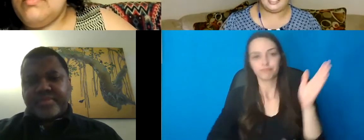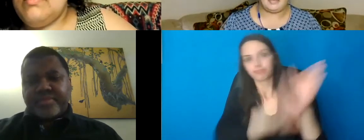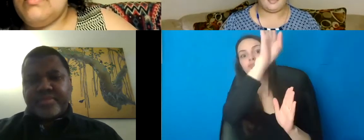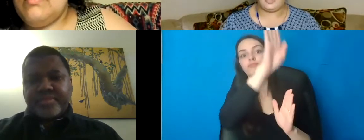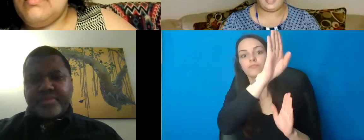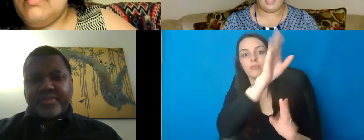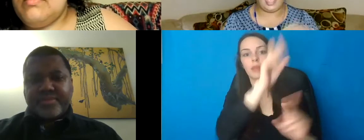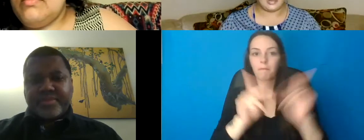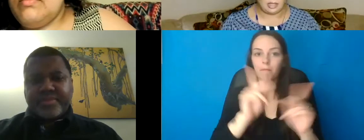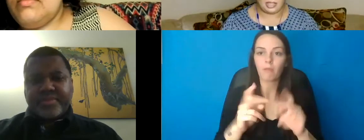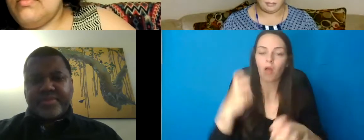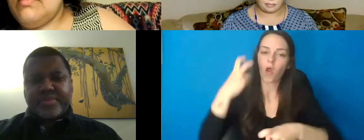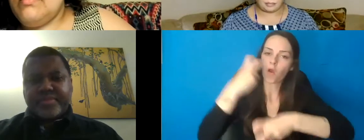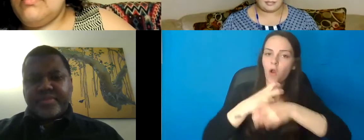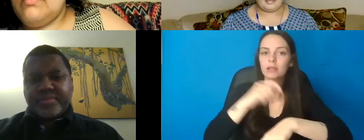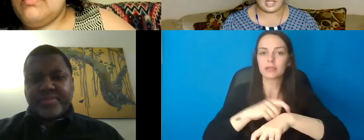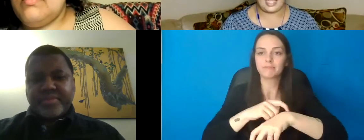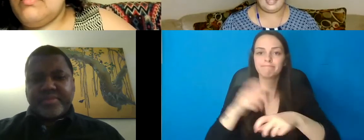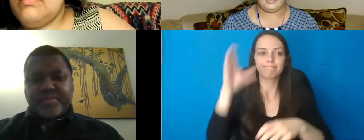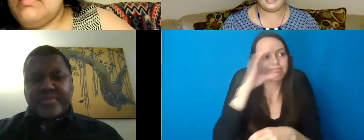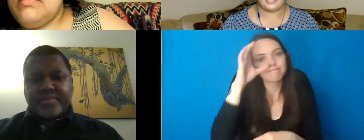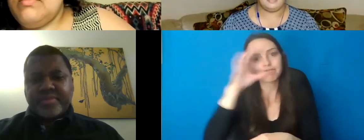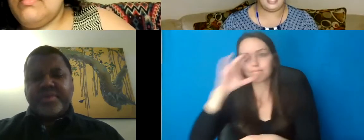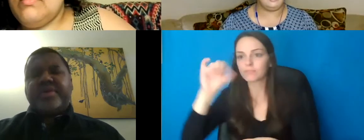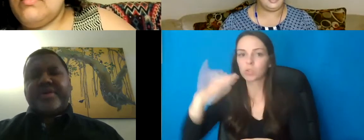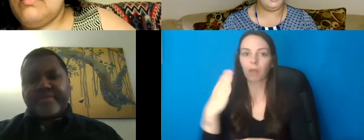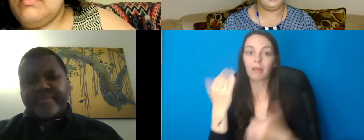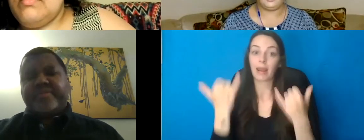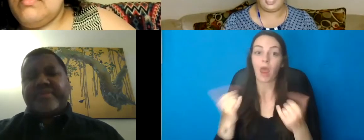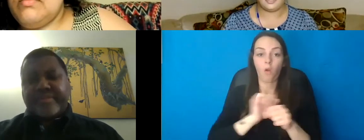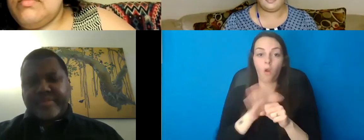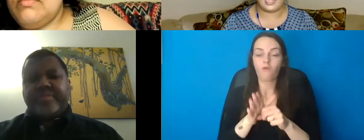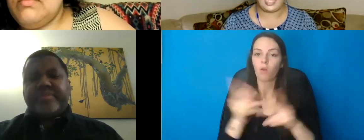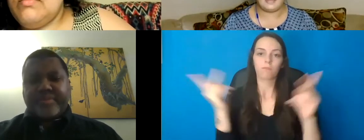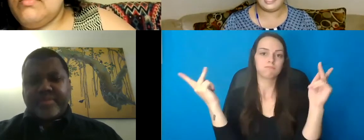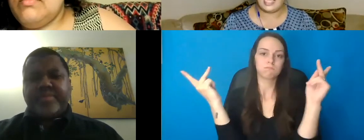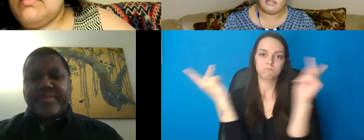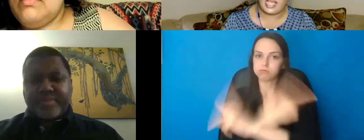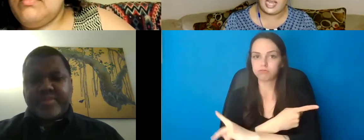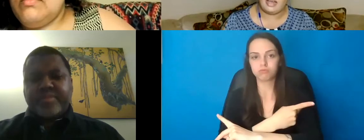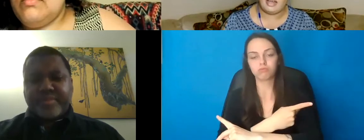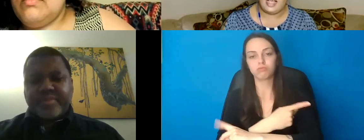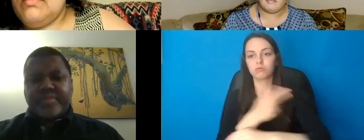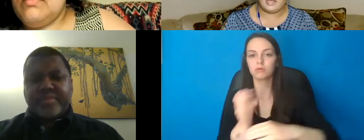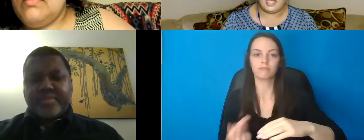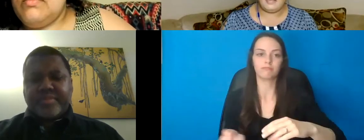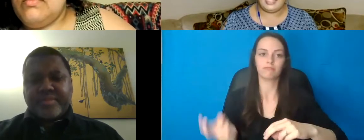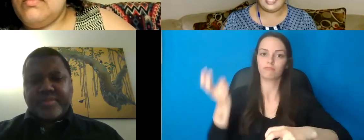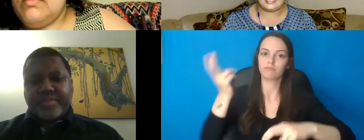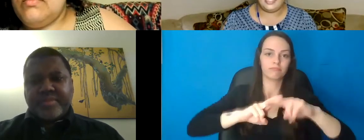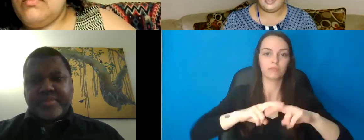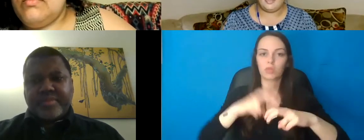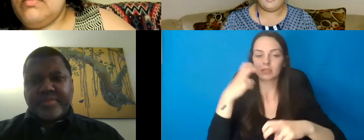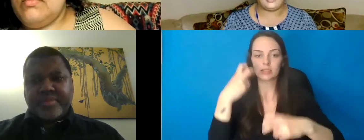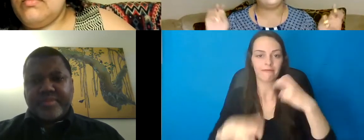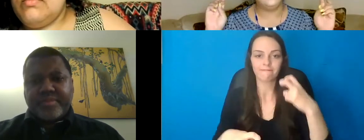job before are now exponentially not getting their jobs. Also when it comes to healthcare, because